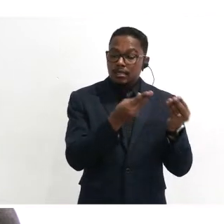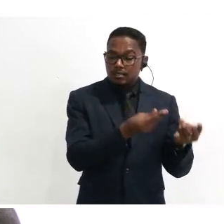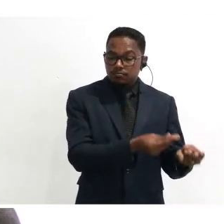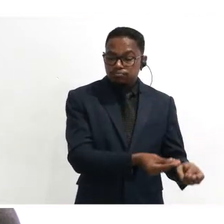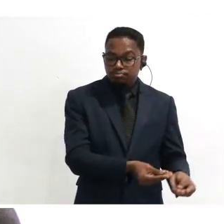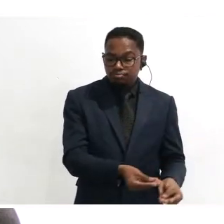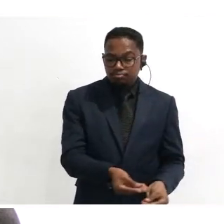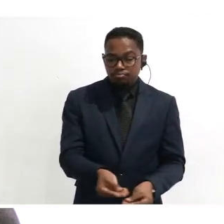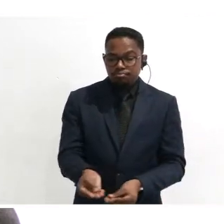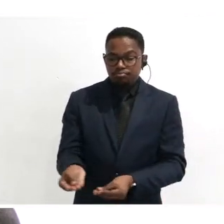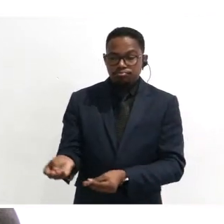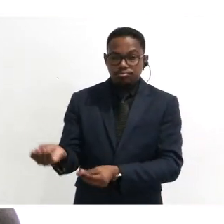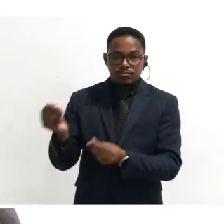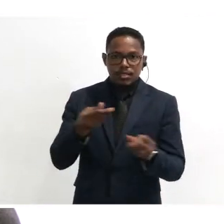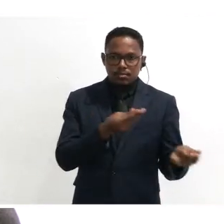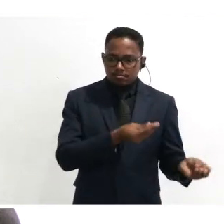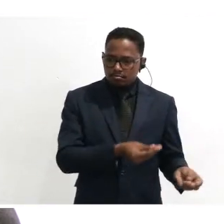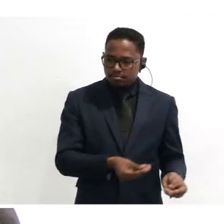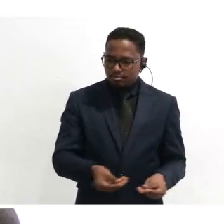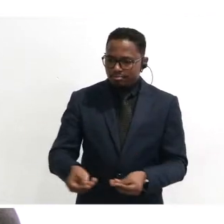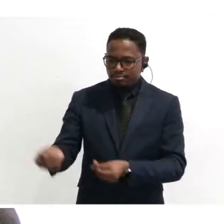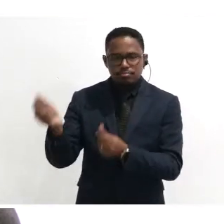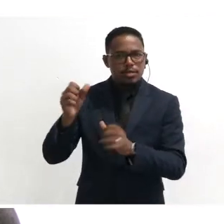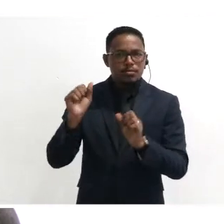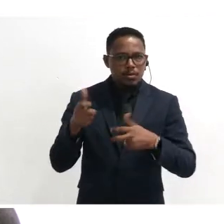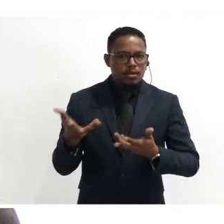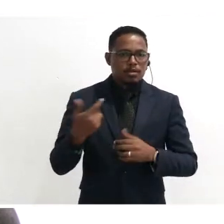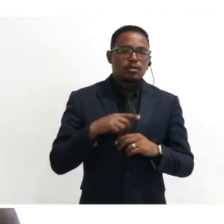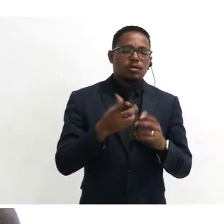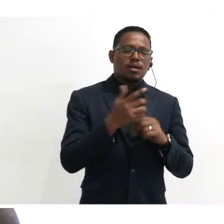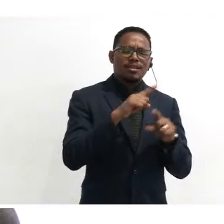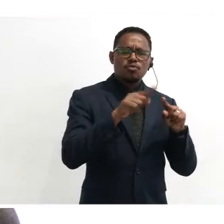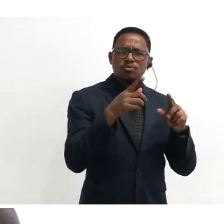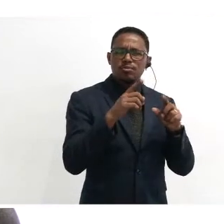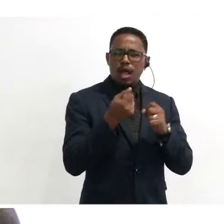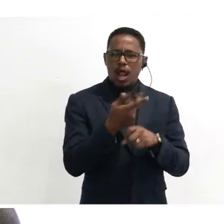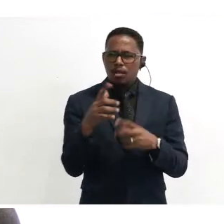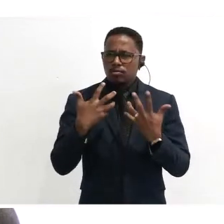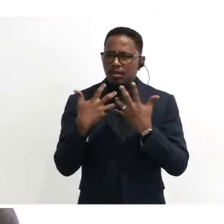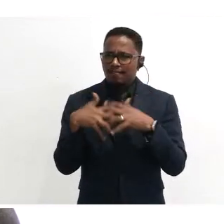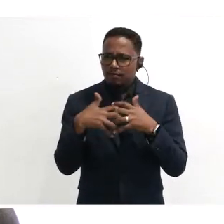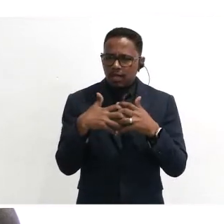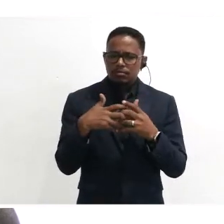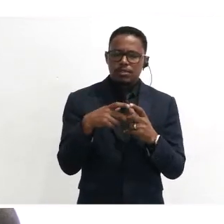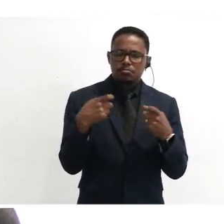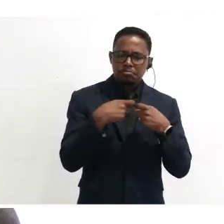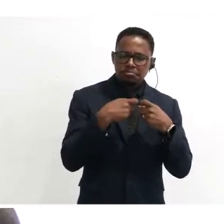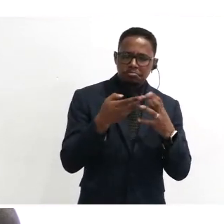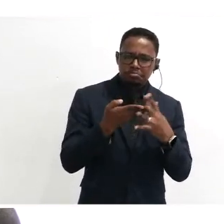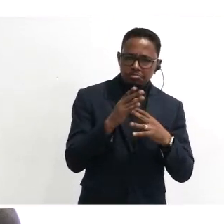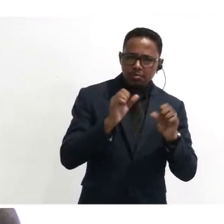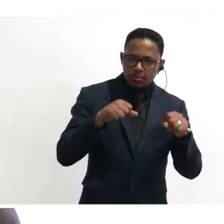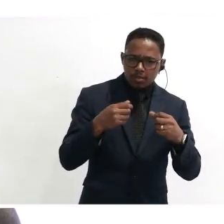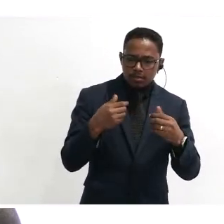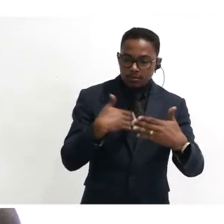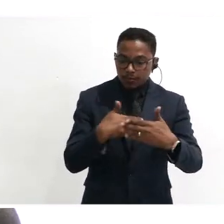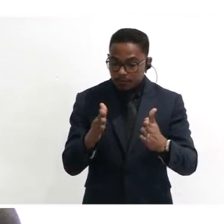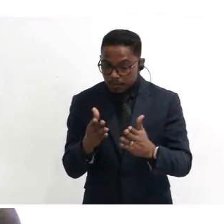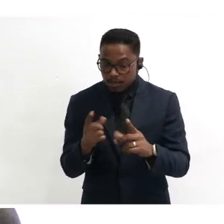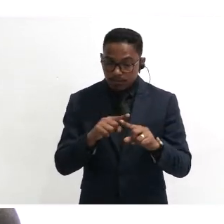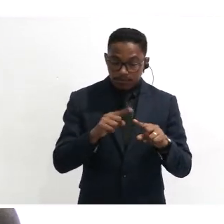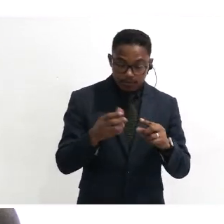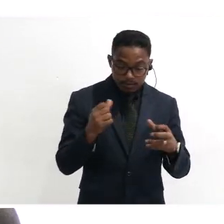packaging factory, a lot of what you learn is not taught in school. It's that you've learned a methodology